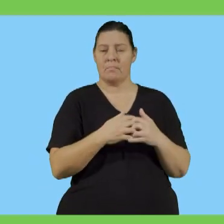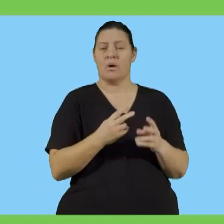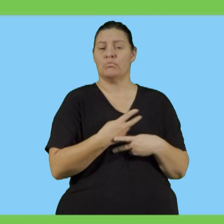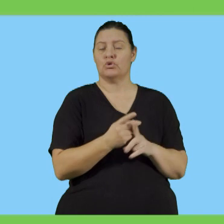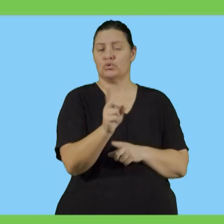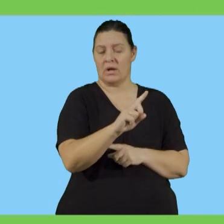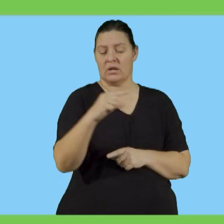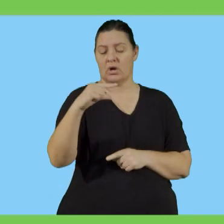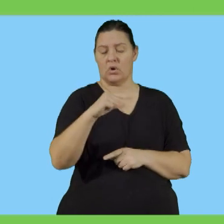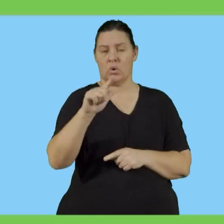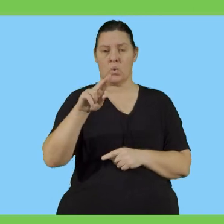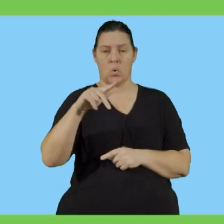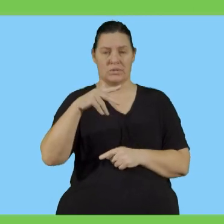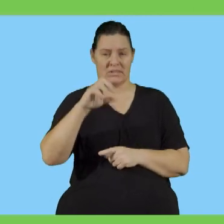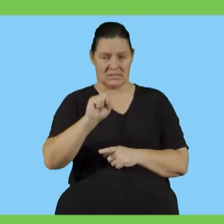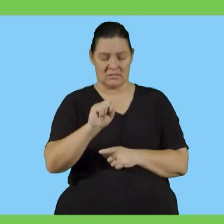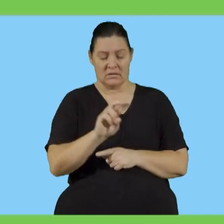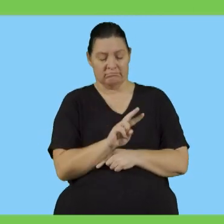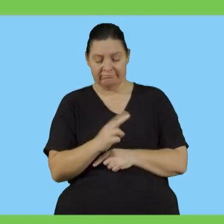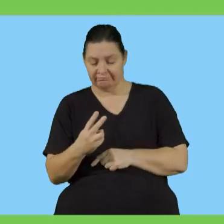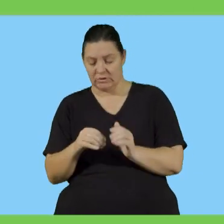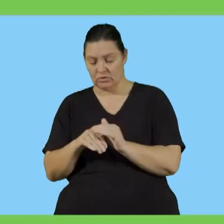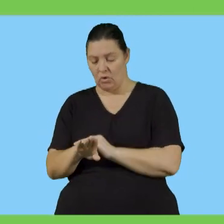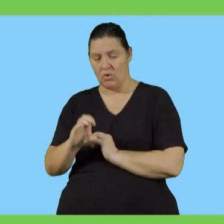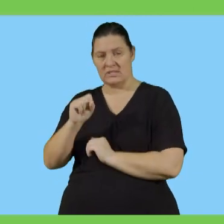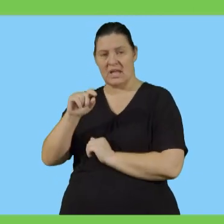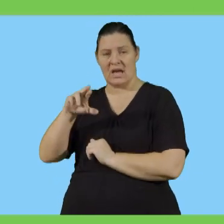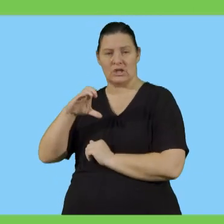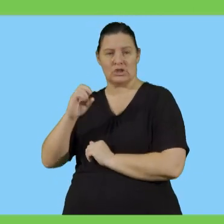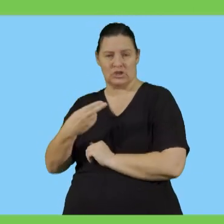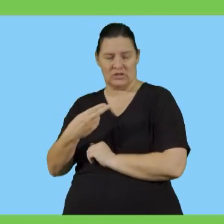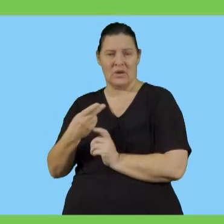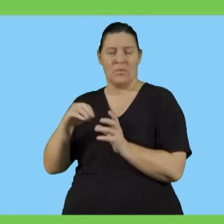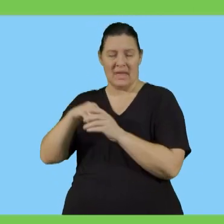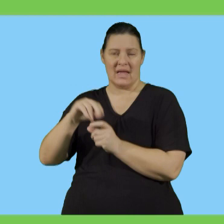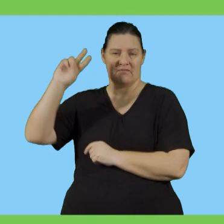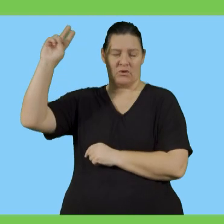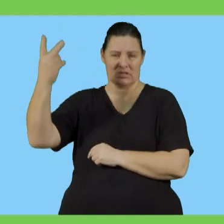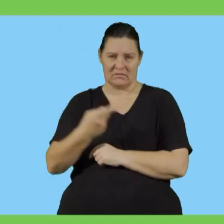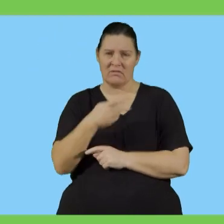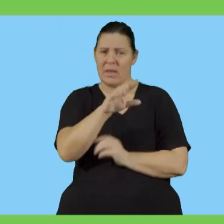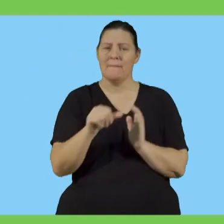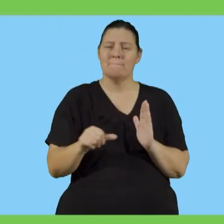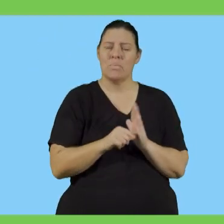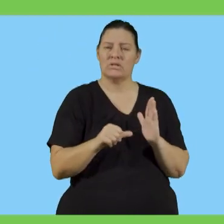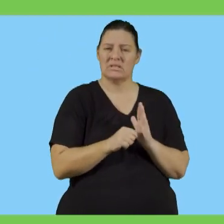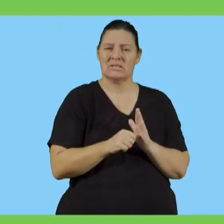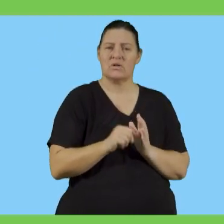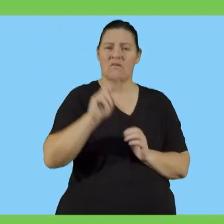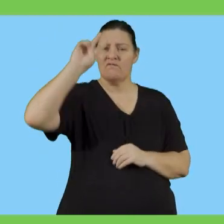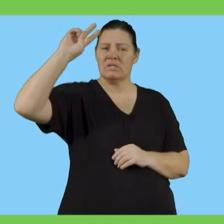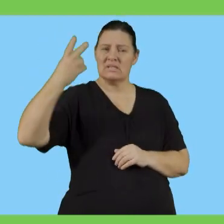glucose, and that is stored as starch during photosynthesis. Therefore, explain the importance